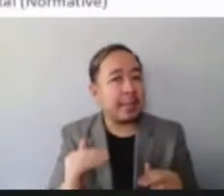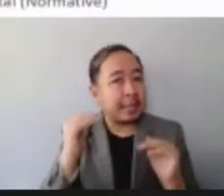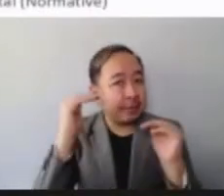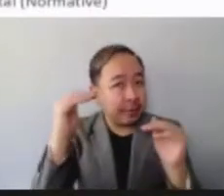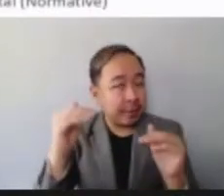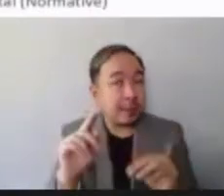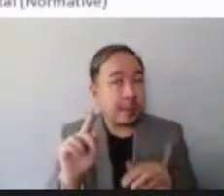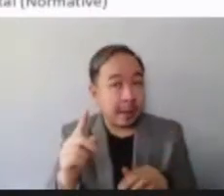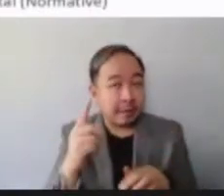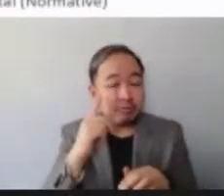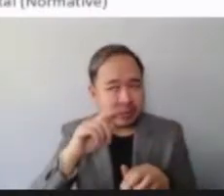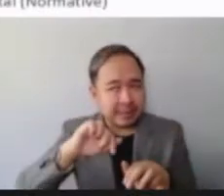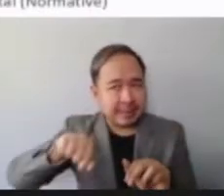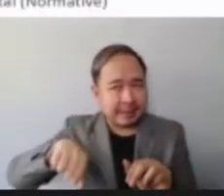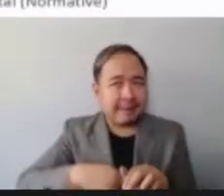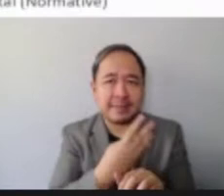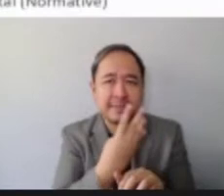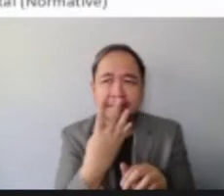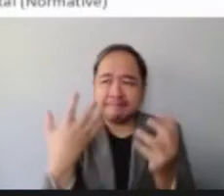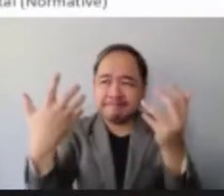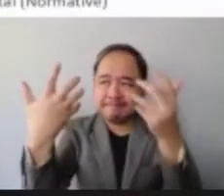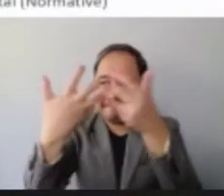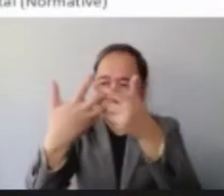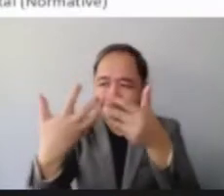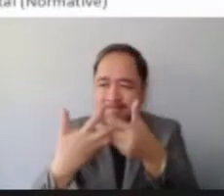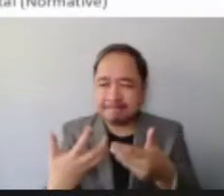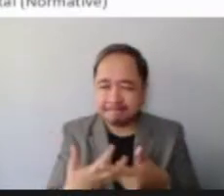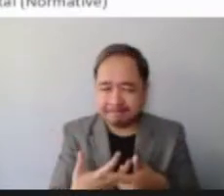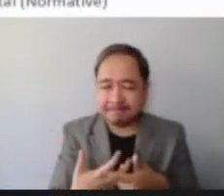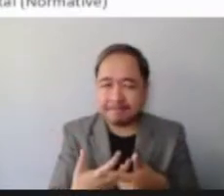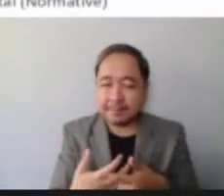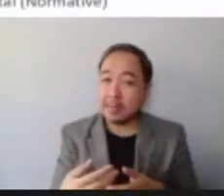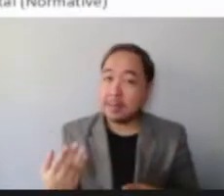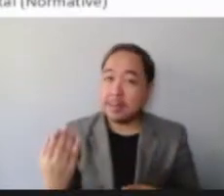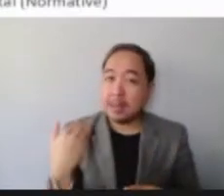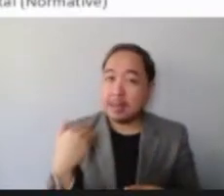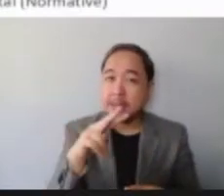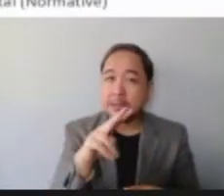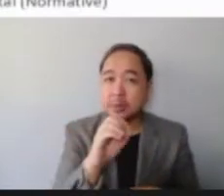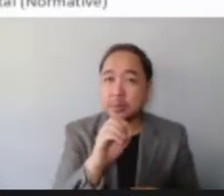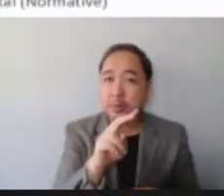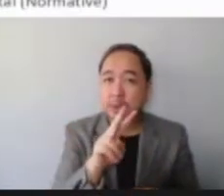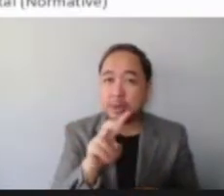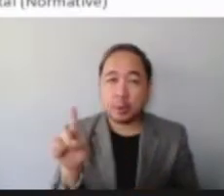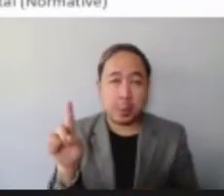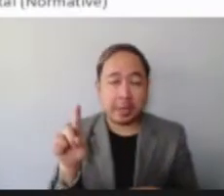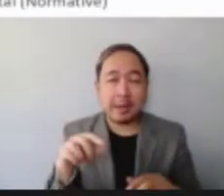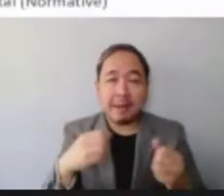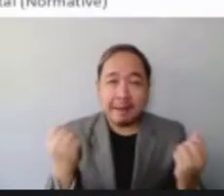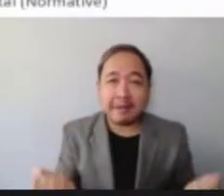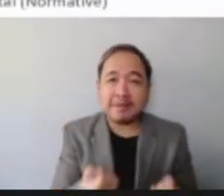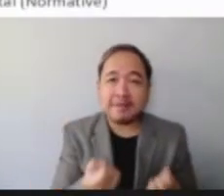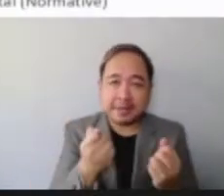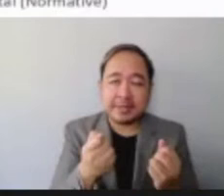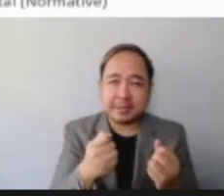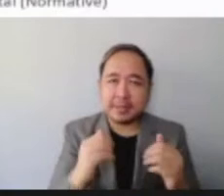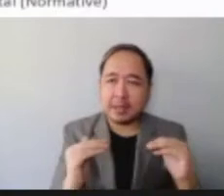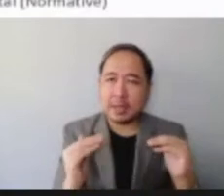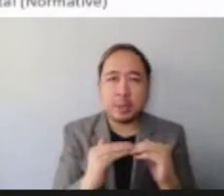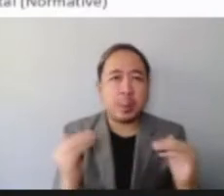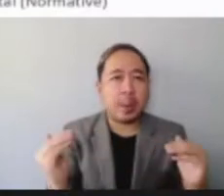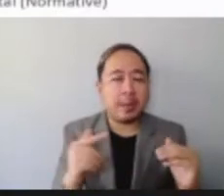on every sdg and in 2021 activities were balanced between technical cooperation